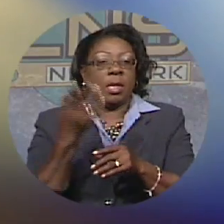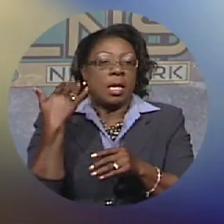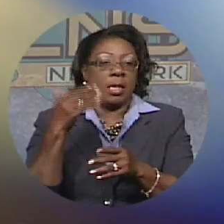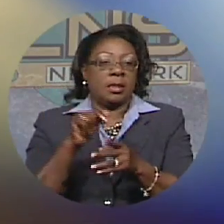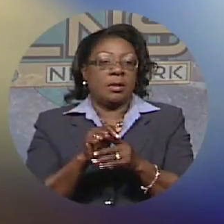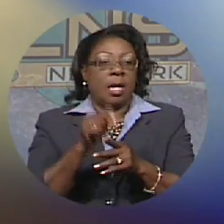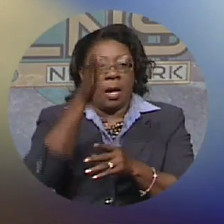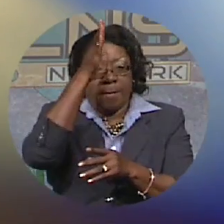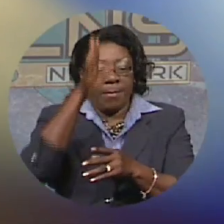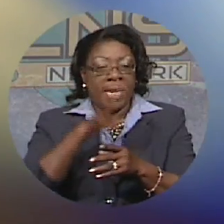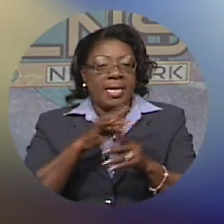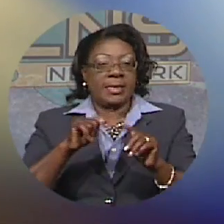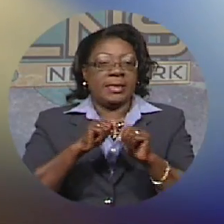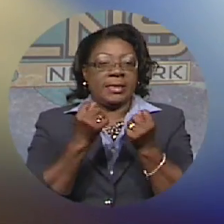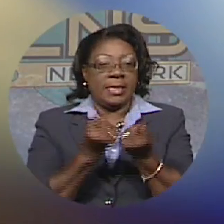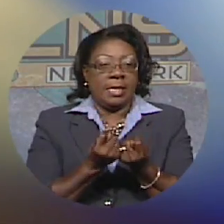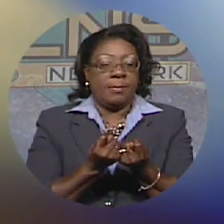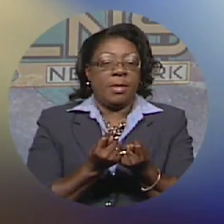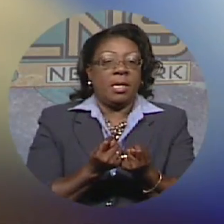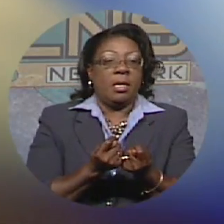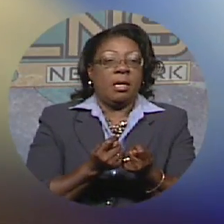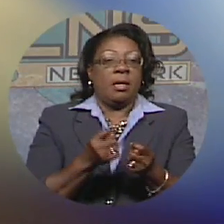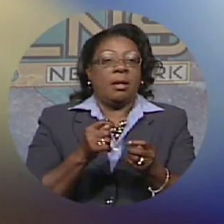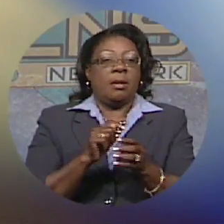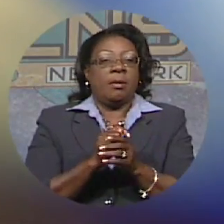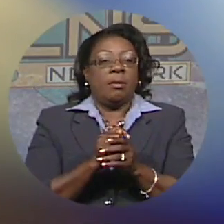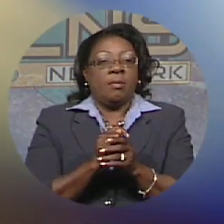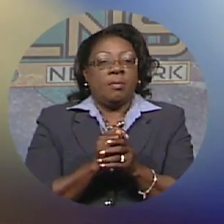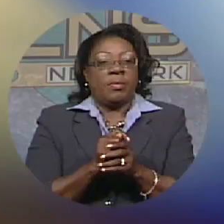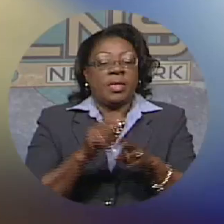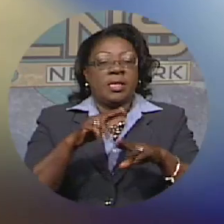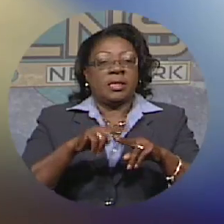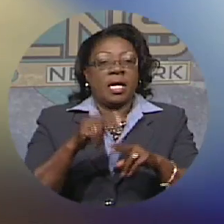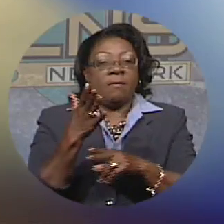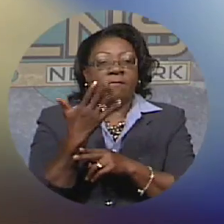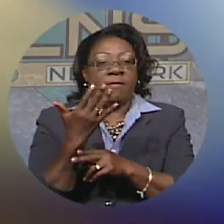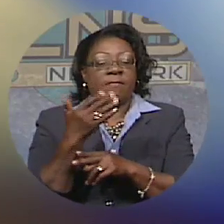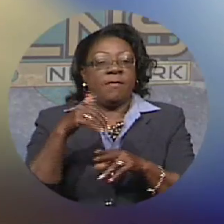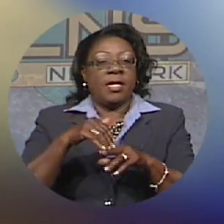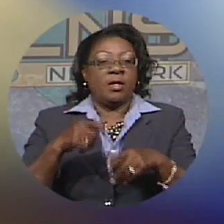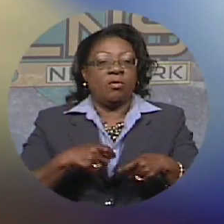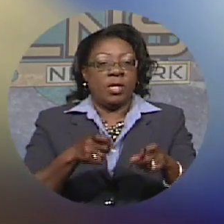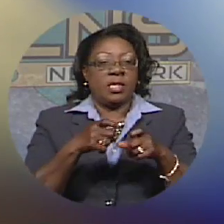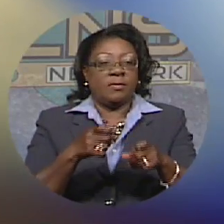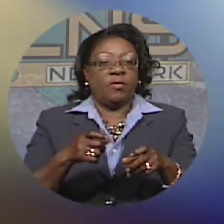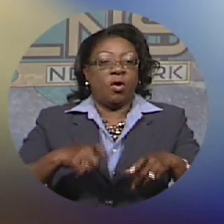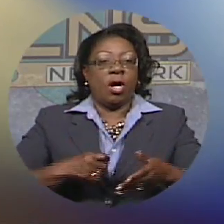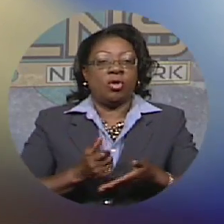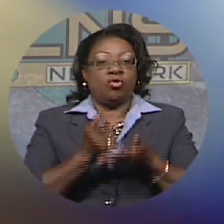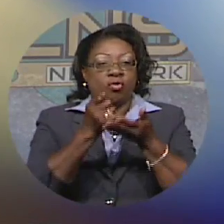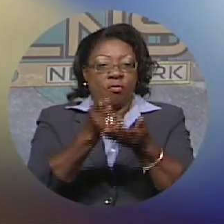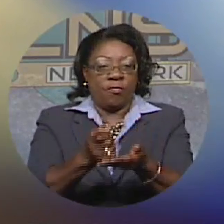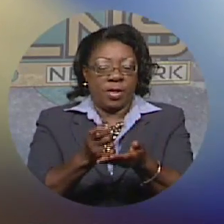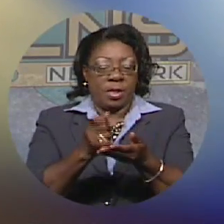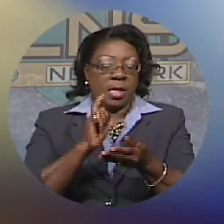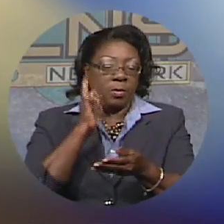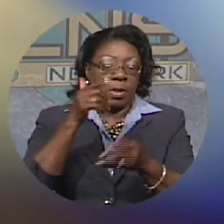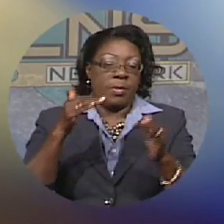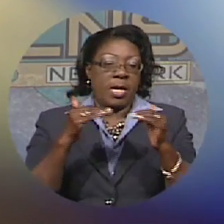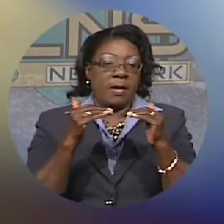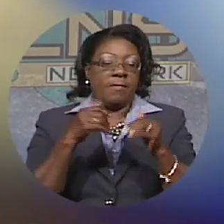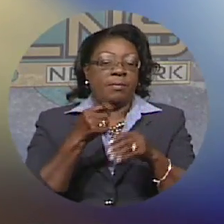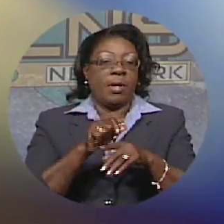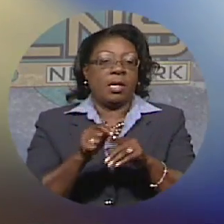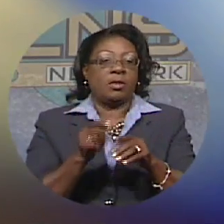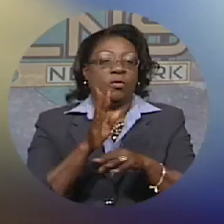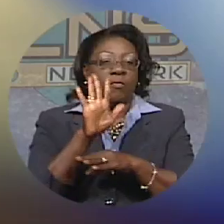our men's mid-amateur team of Peter and Devon McIntosh, they sat 5th in the race for the Ramon Baez Trophy. They were at even par through